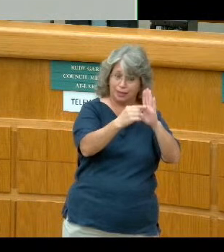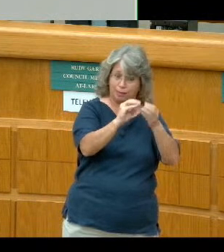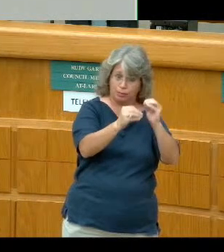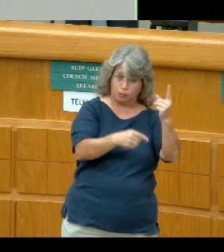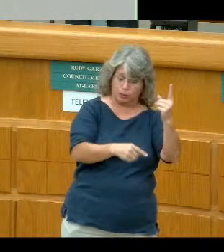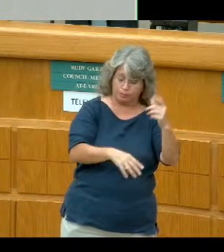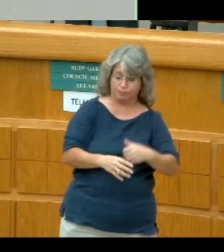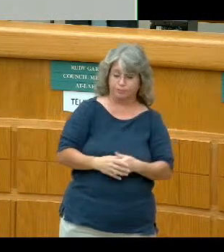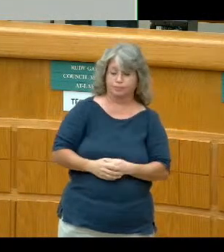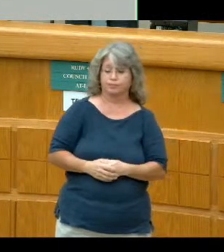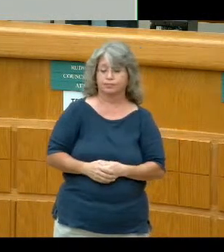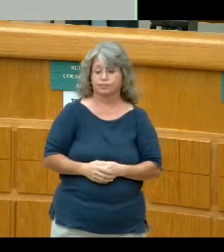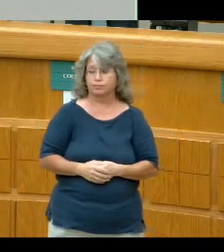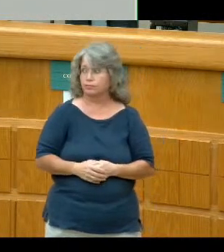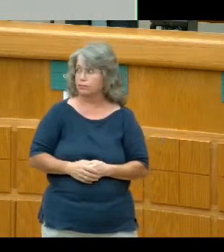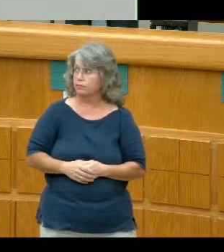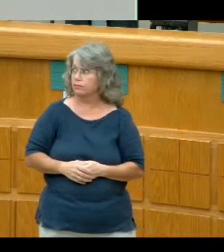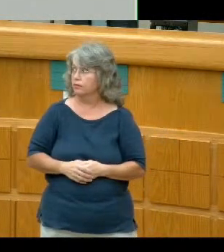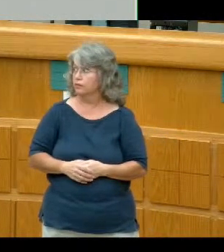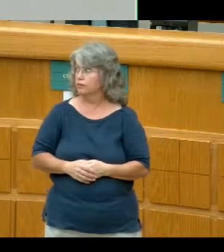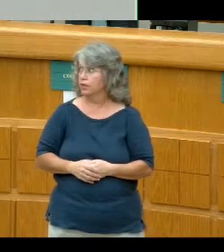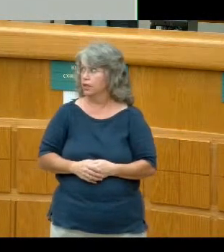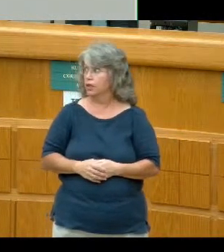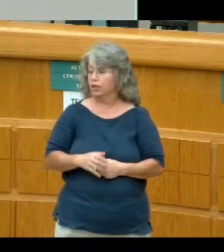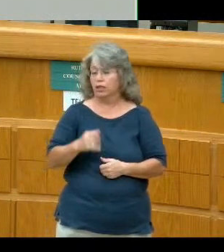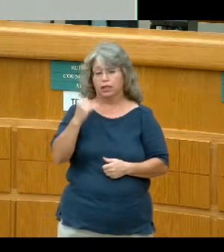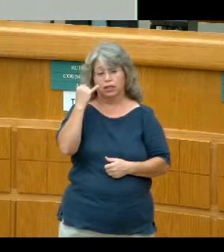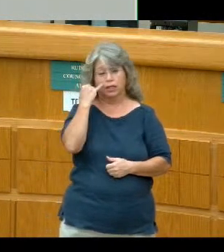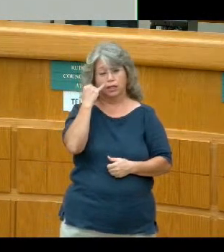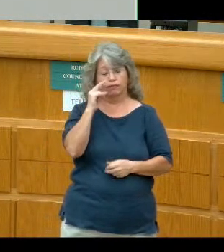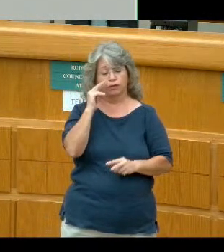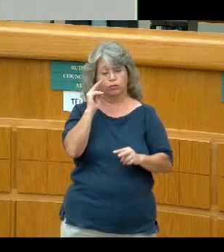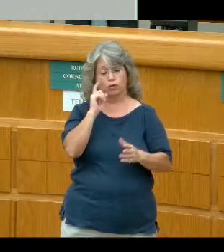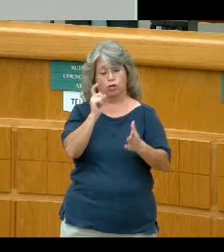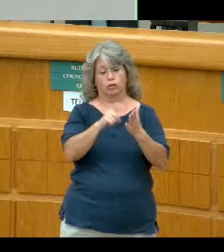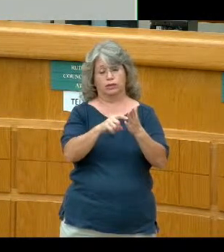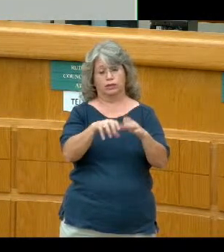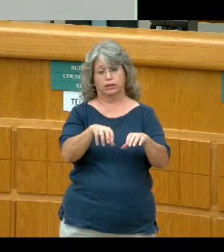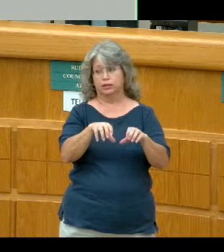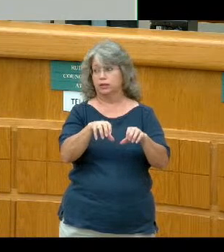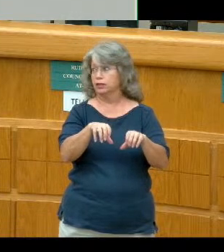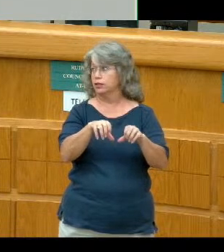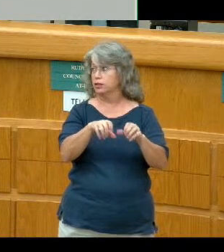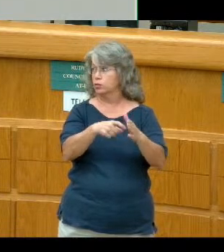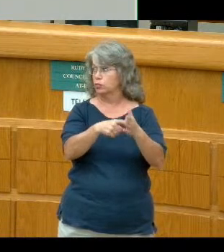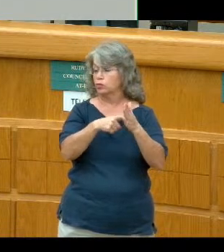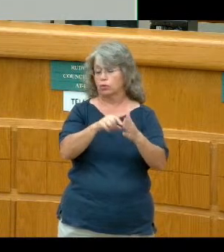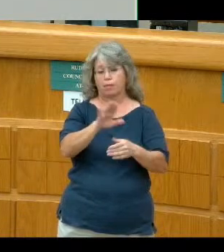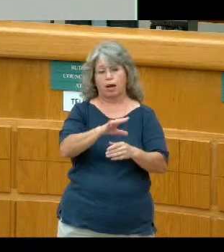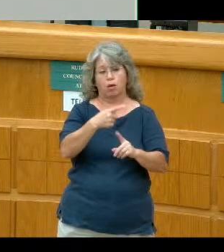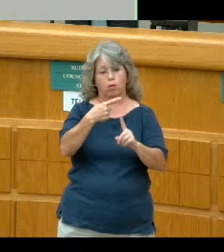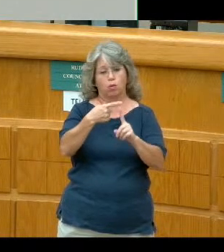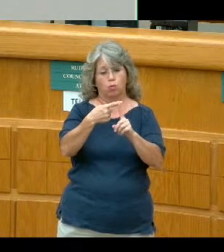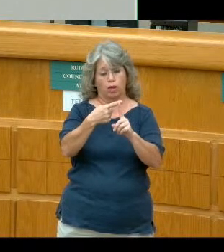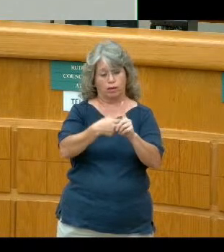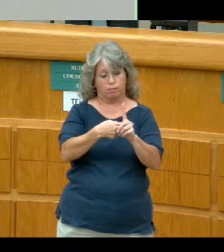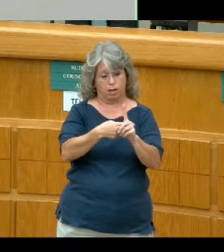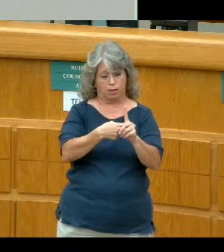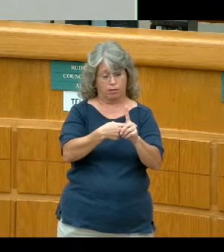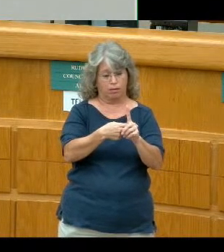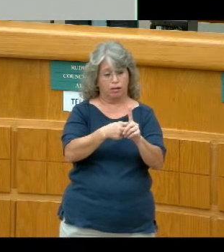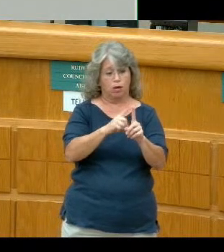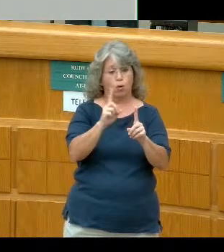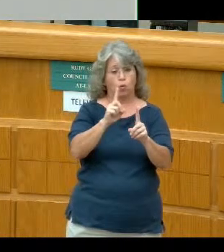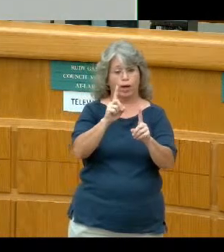1. And that's the null model. If you look at this, it took about 1 month in the past to get from we